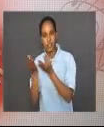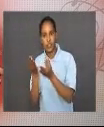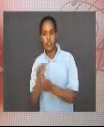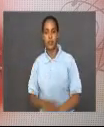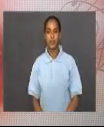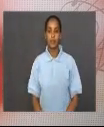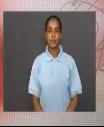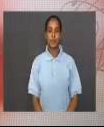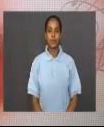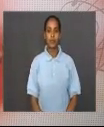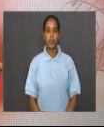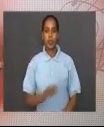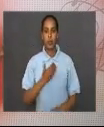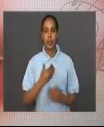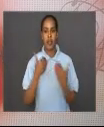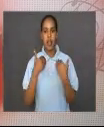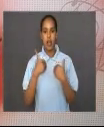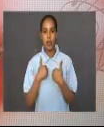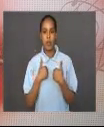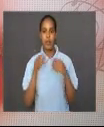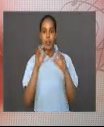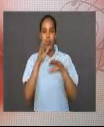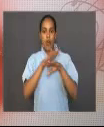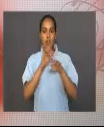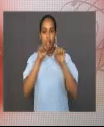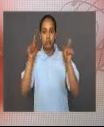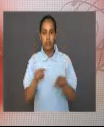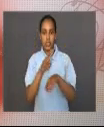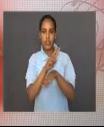definitions will appear on the screen.